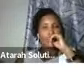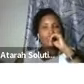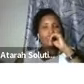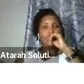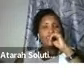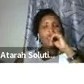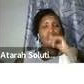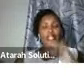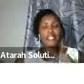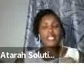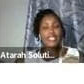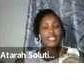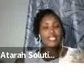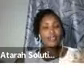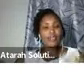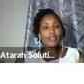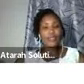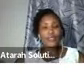grace@atarasolutions.co.ke,